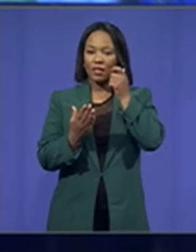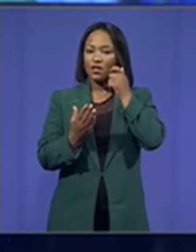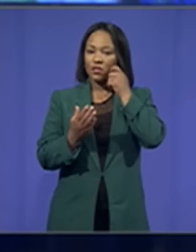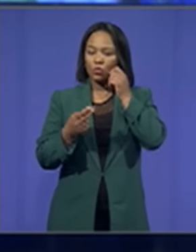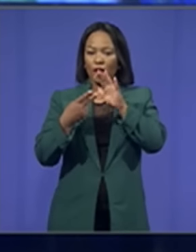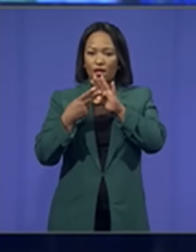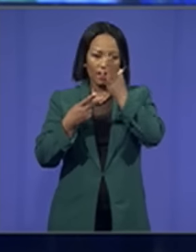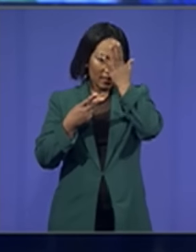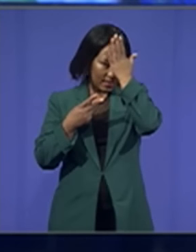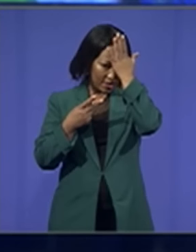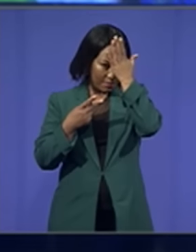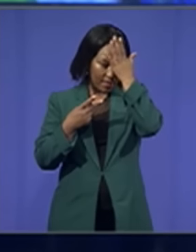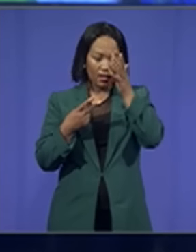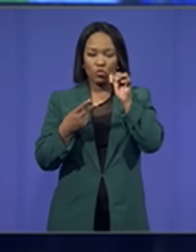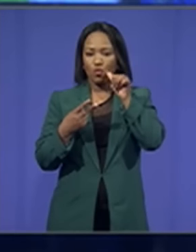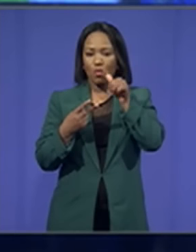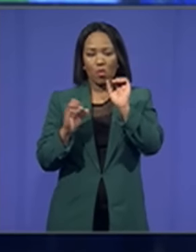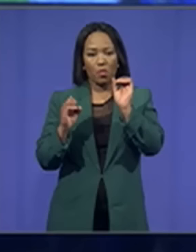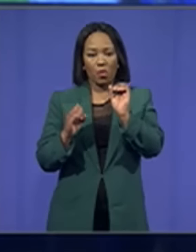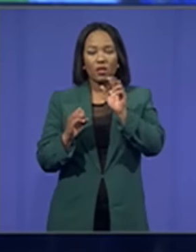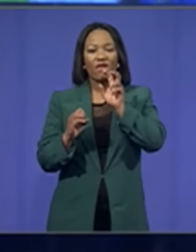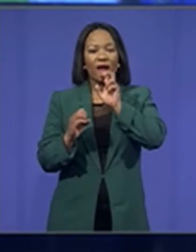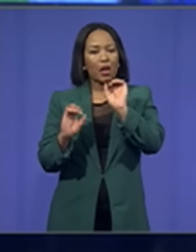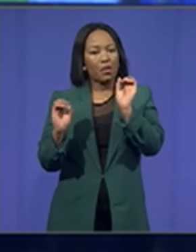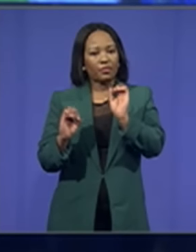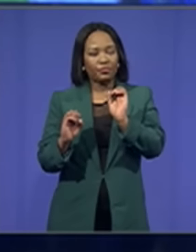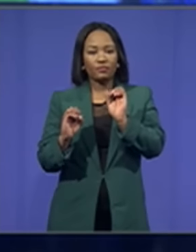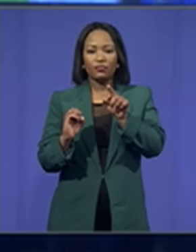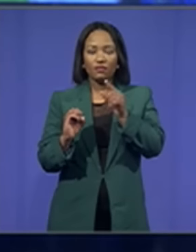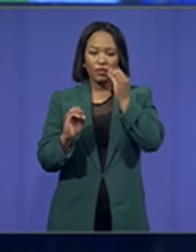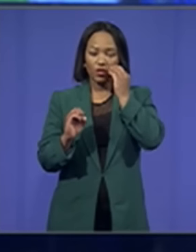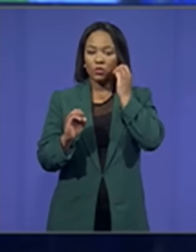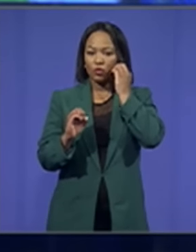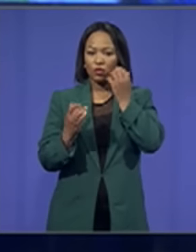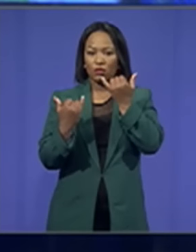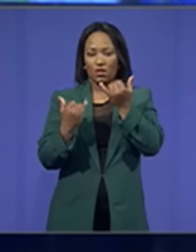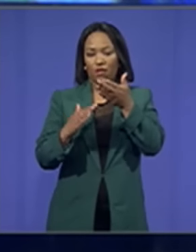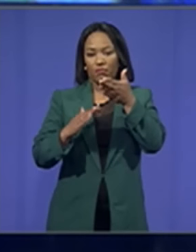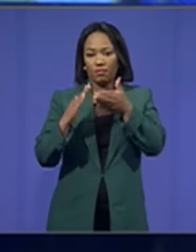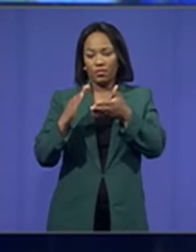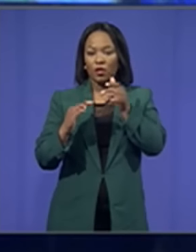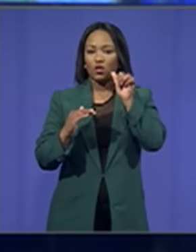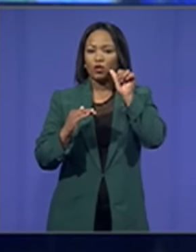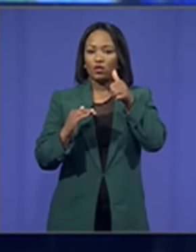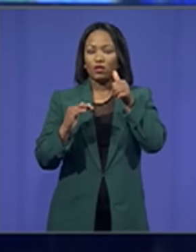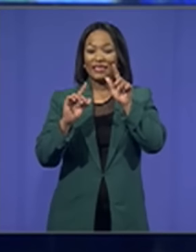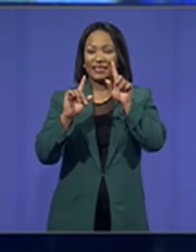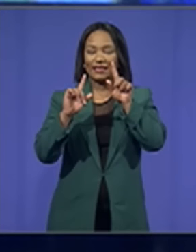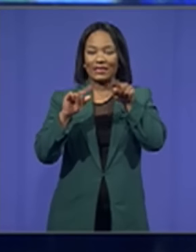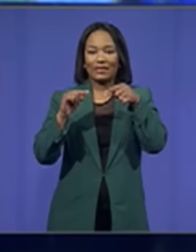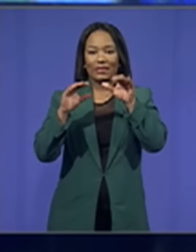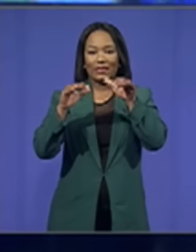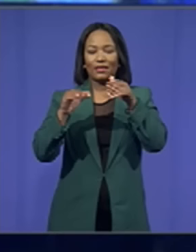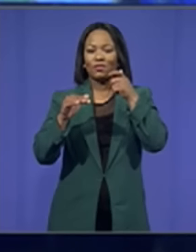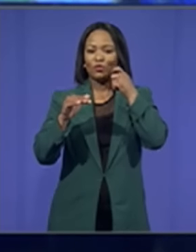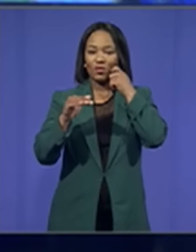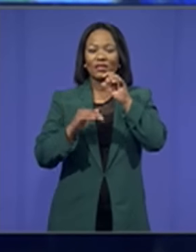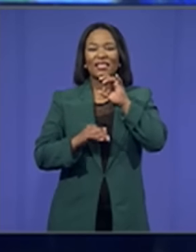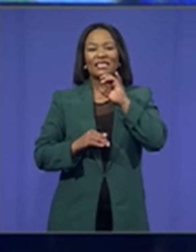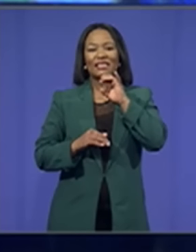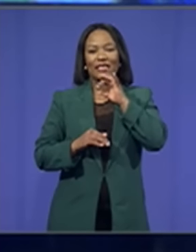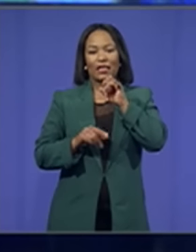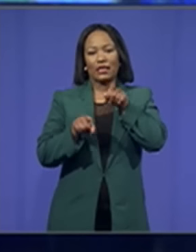le Sesotho ha dina ba teng ho tloha ho sane ho fihlela ka Labohlano. Kgaso ena ditaba tsa Sesotho e fella mona. Kopana le moifo wa rona wa ditaba tsa Setswana ka